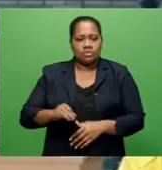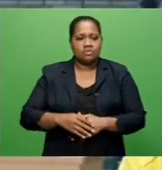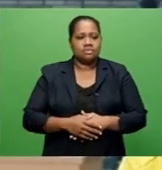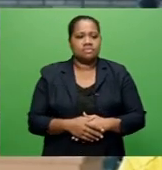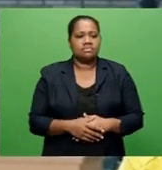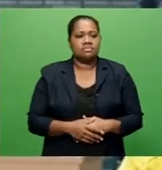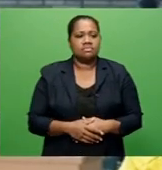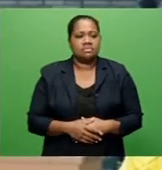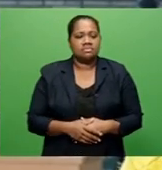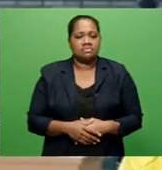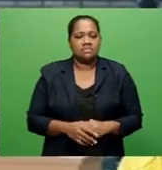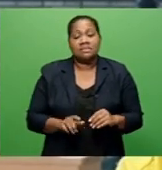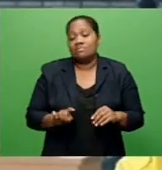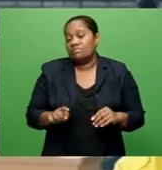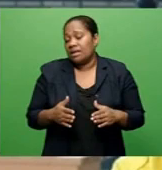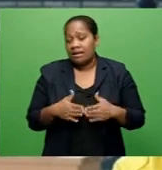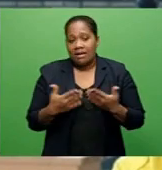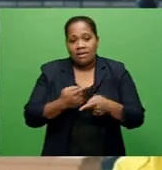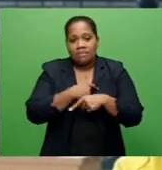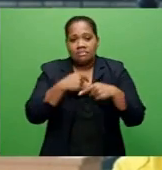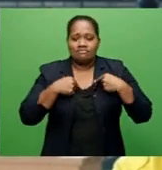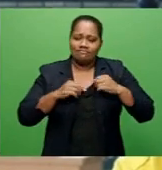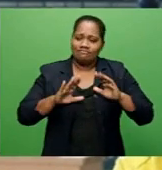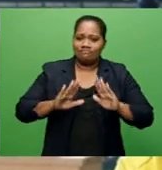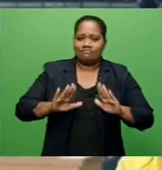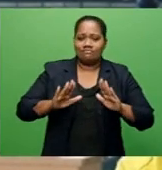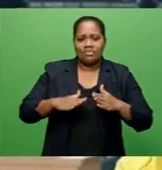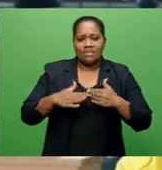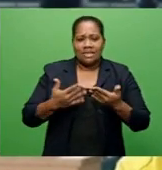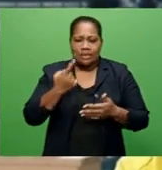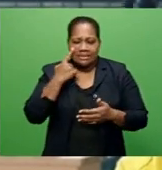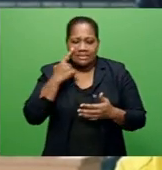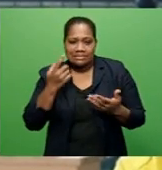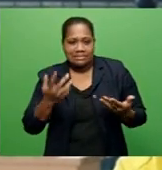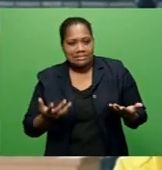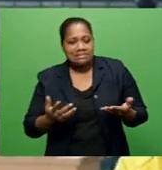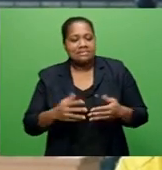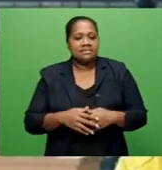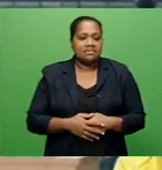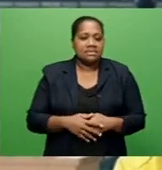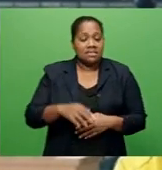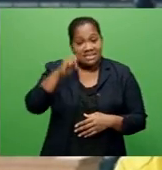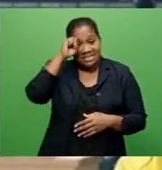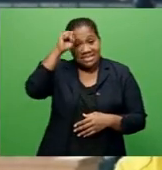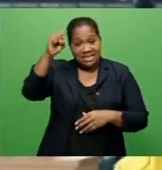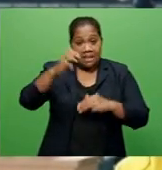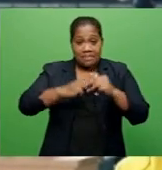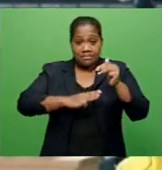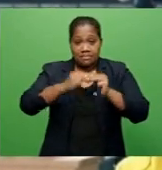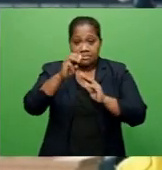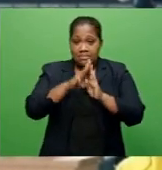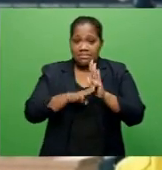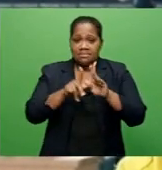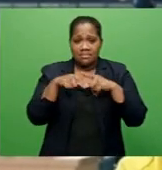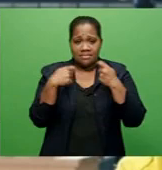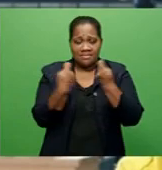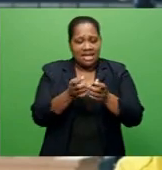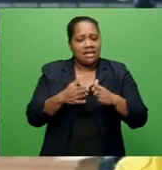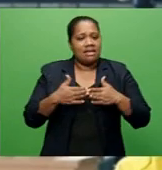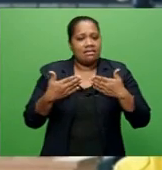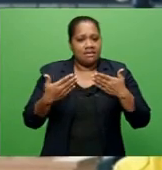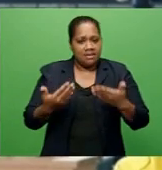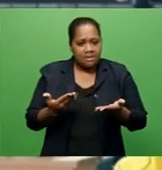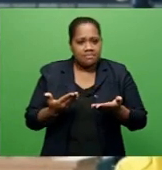That's what we're waiting for now, to see what the direction is. The senior management team are currently holding